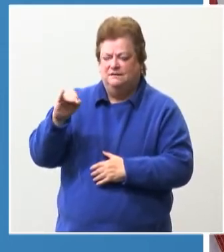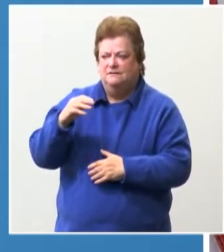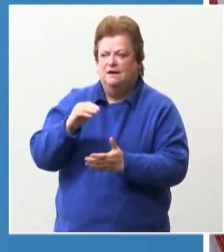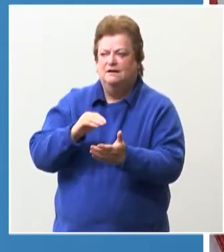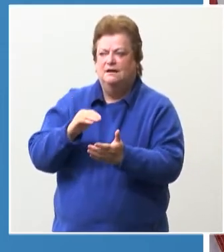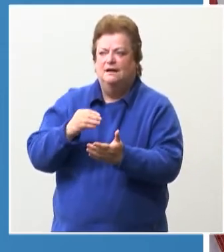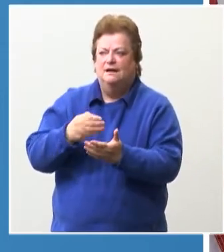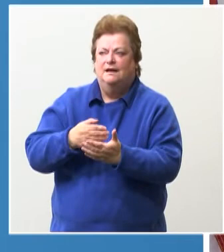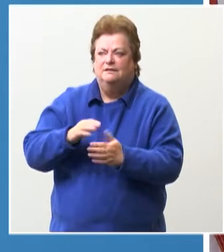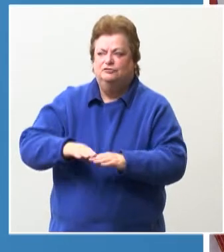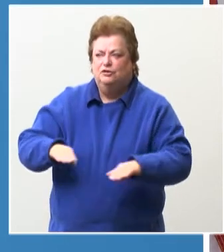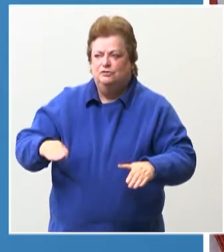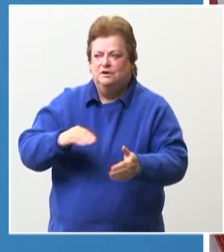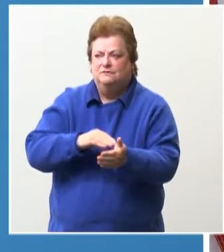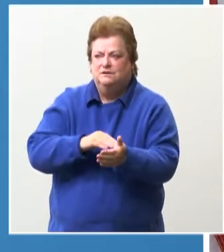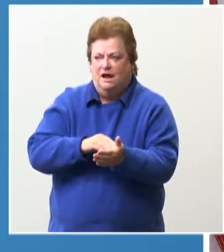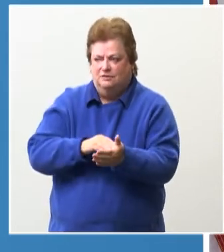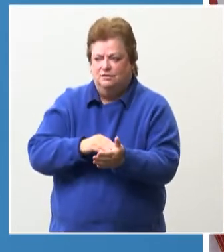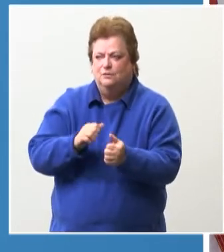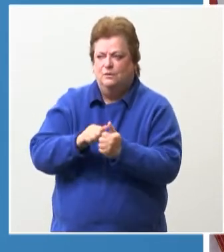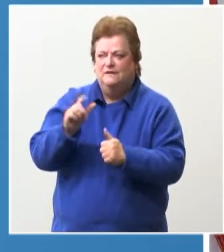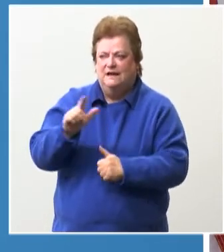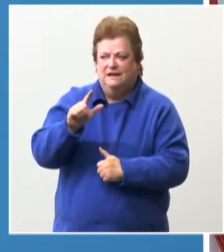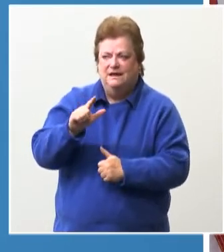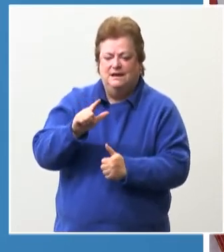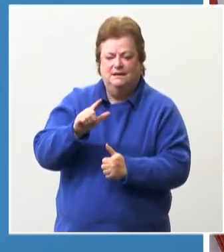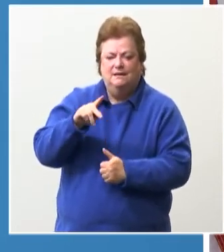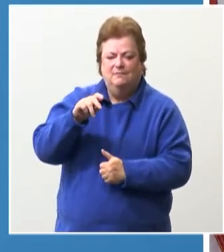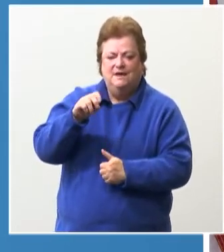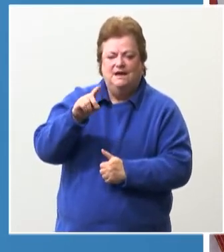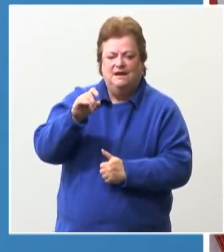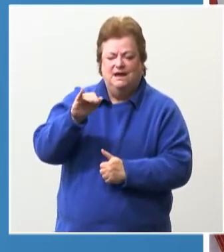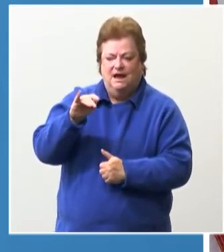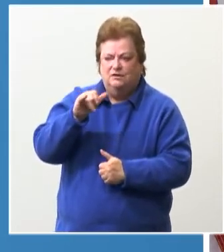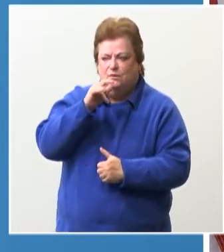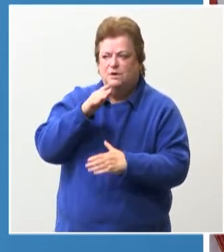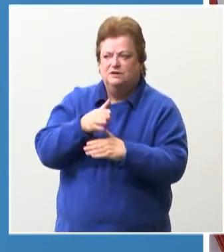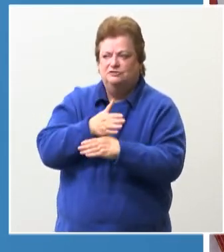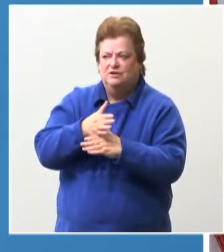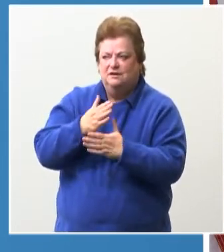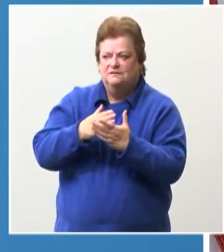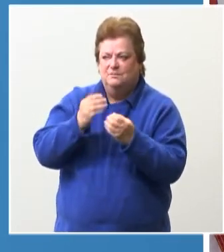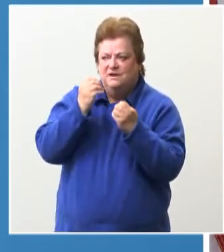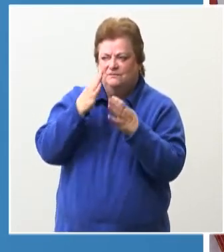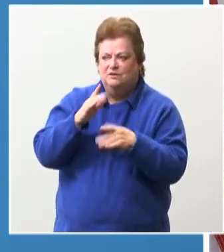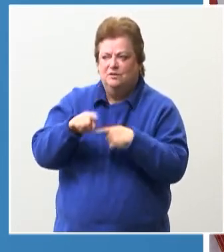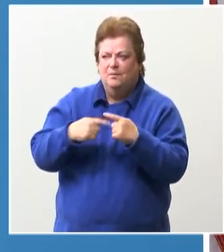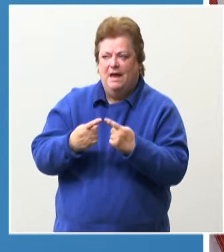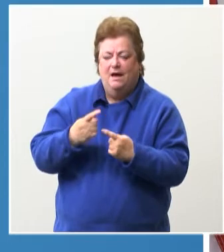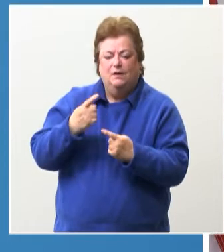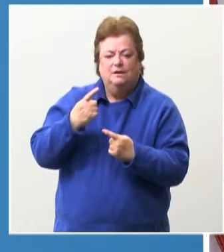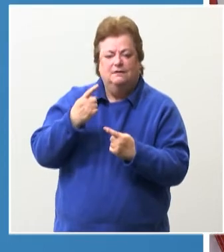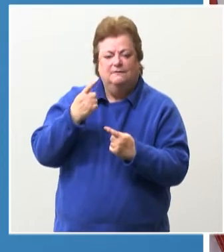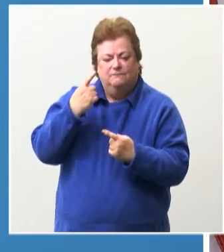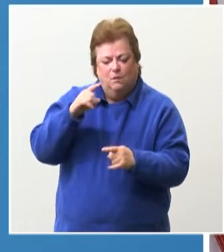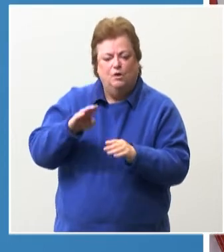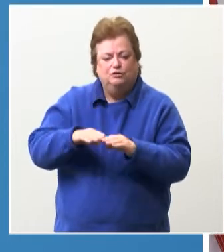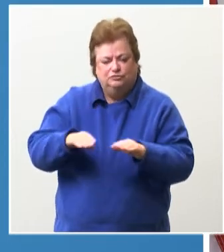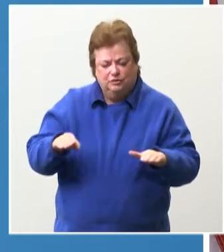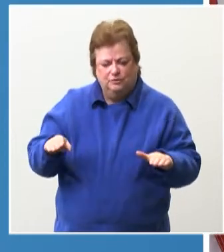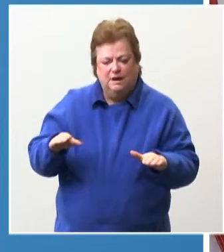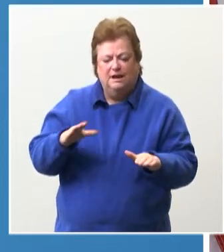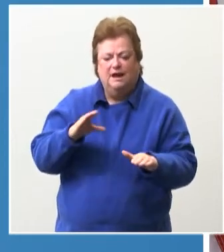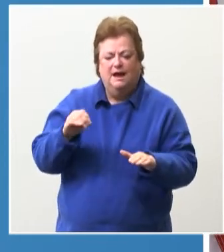Lincoln Pediatrics. She will share some key information about COVID-19 vaccination for children and tell us some of the